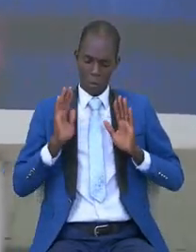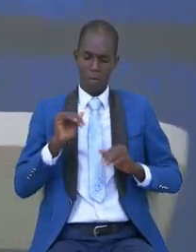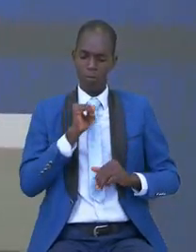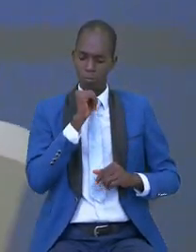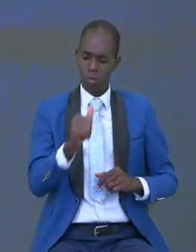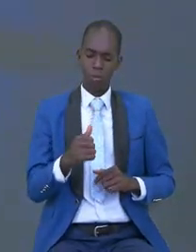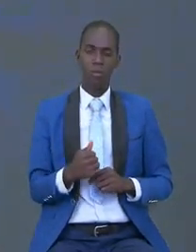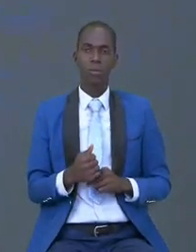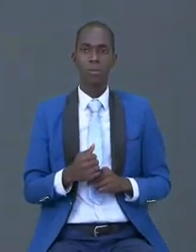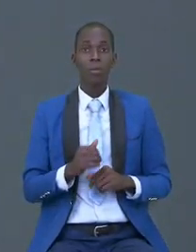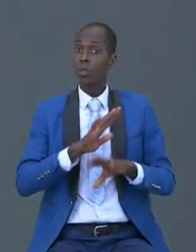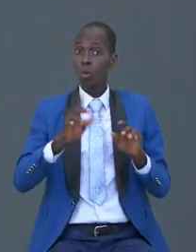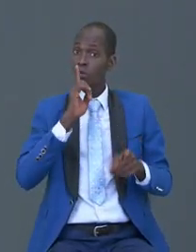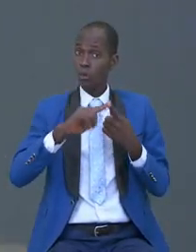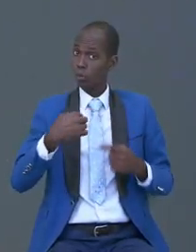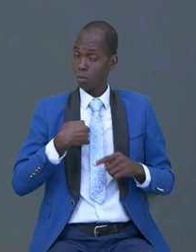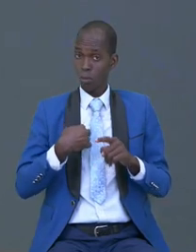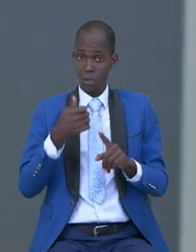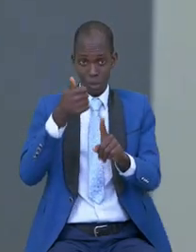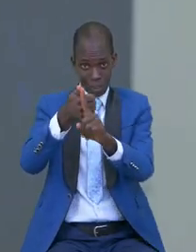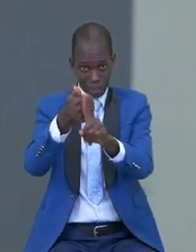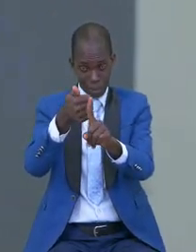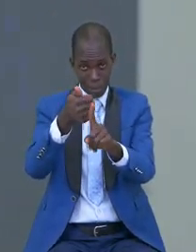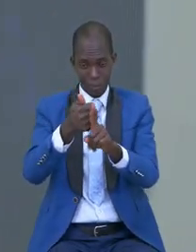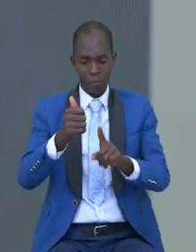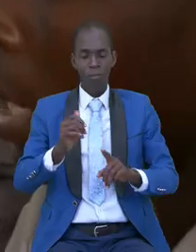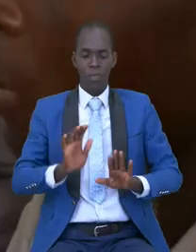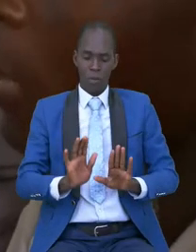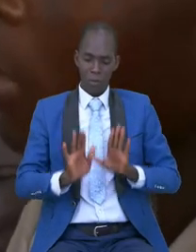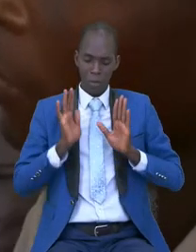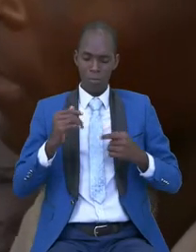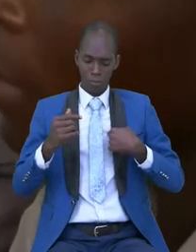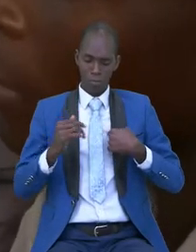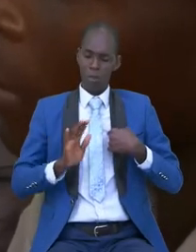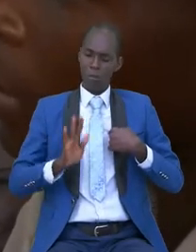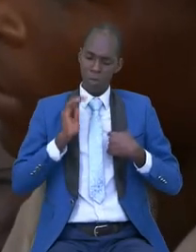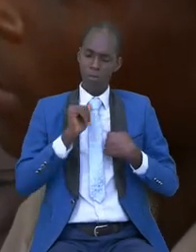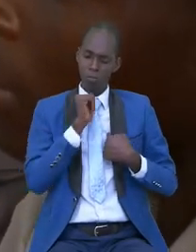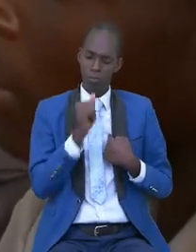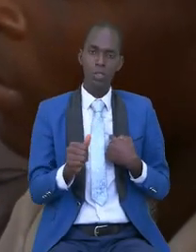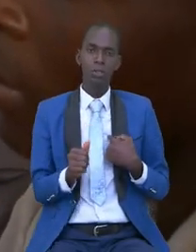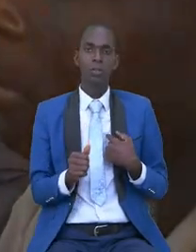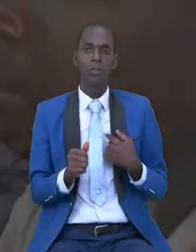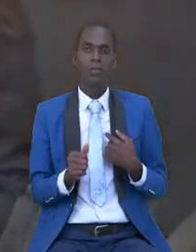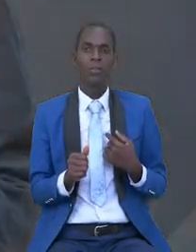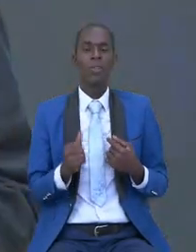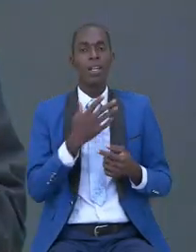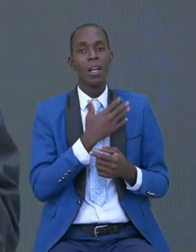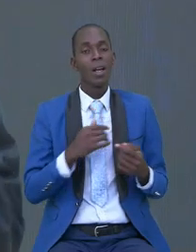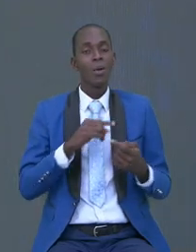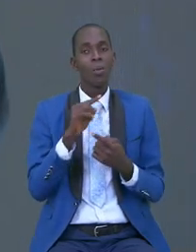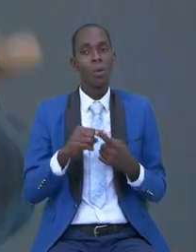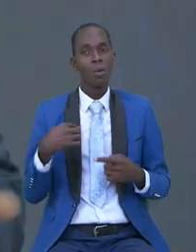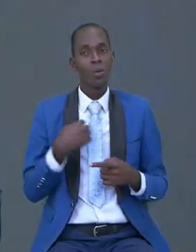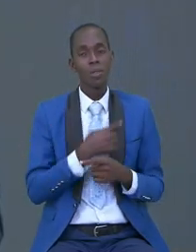Fear not. I'm not saying you should tell me, I've told myself already, but tell yourself. Fear not. And now when you say fear not,